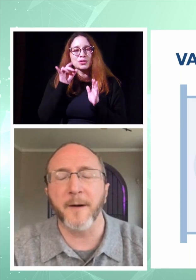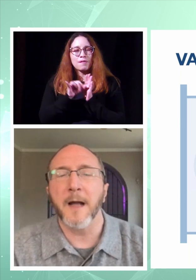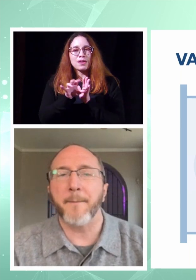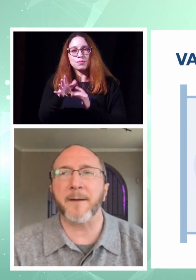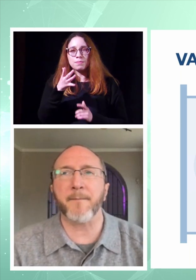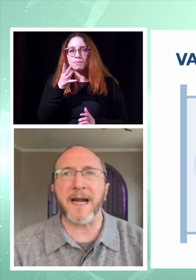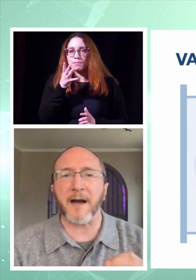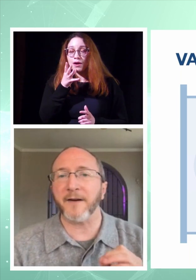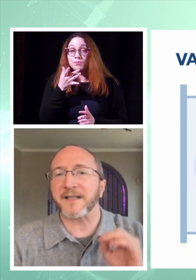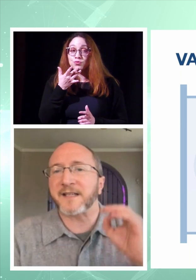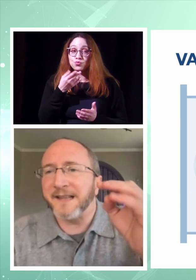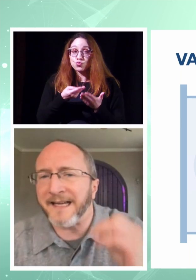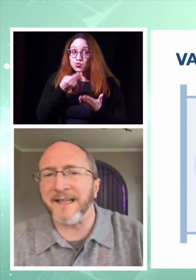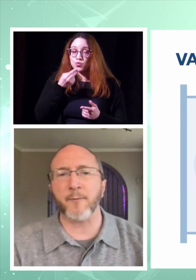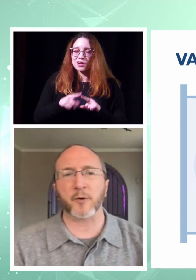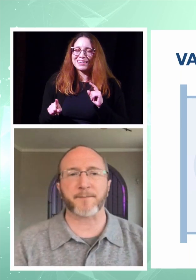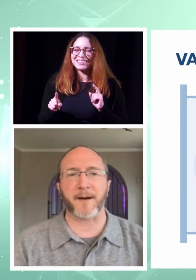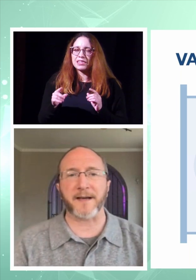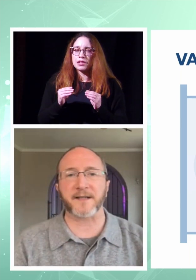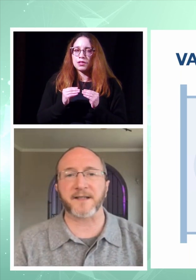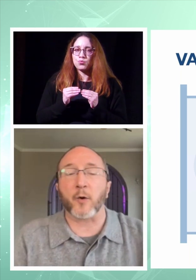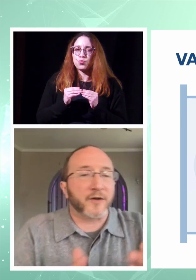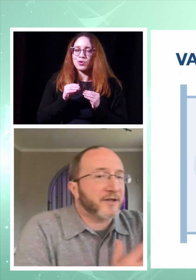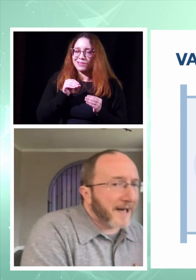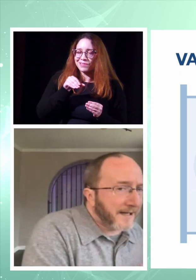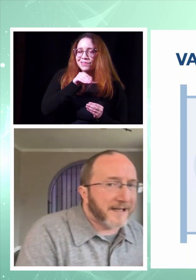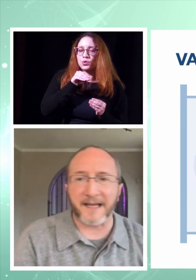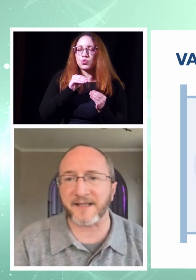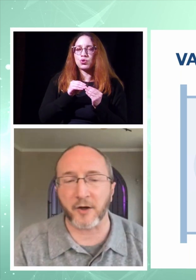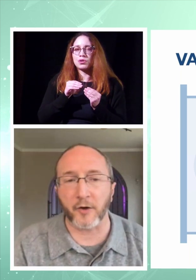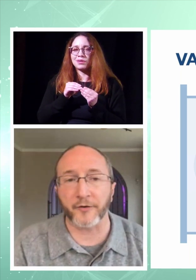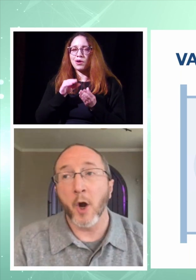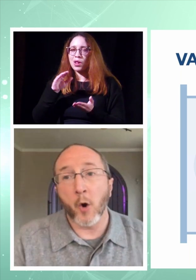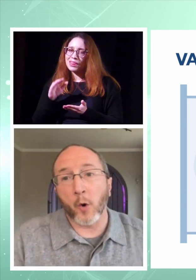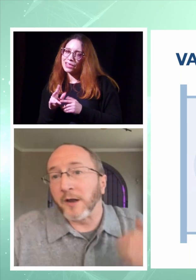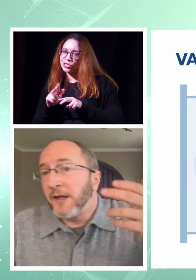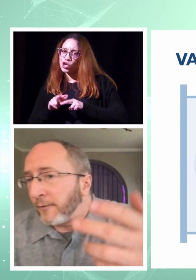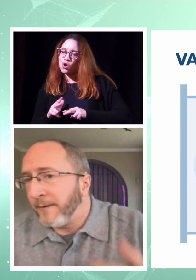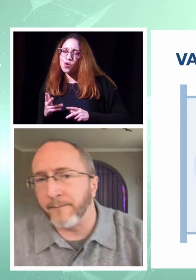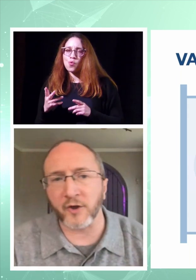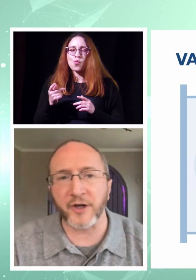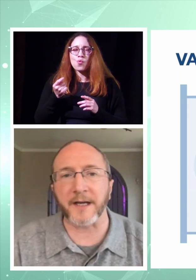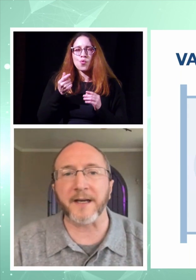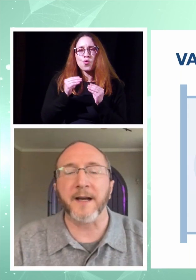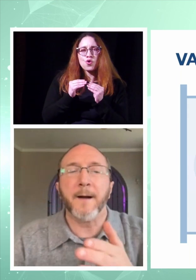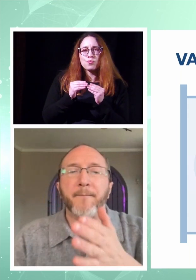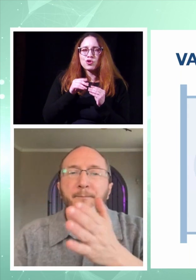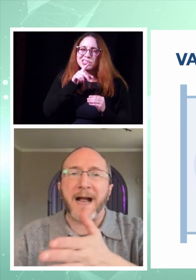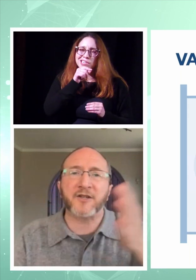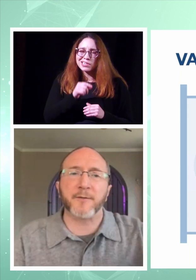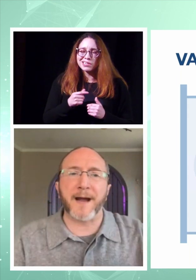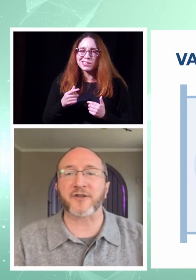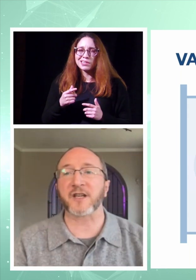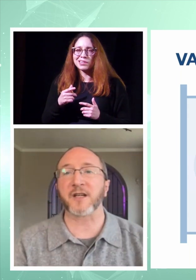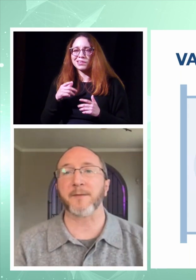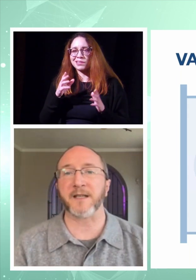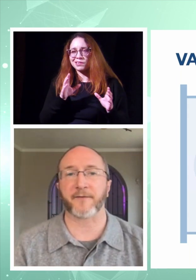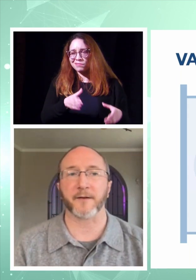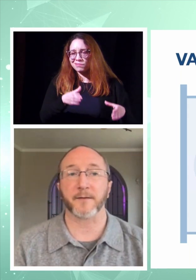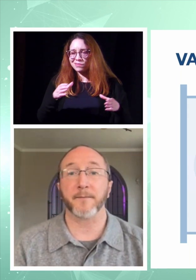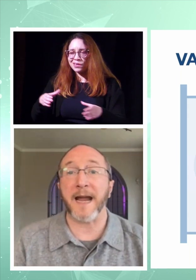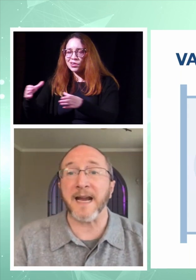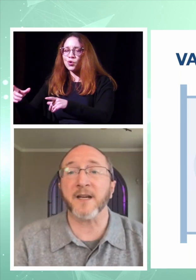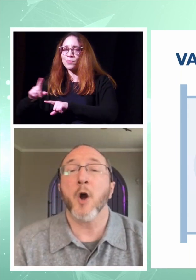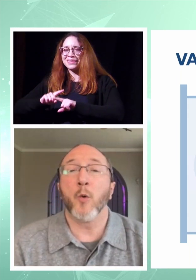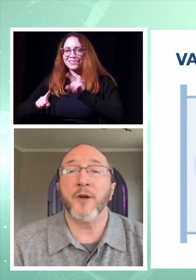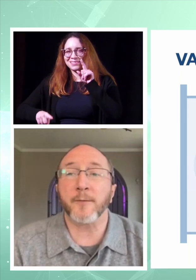mom's soup, but it might have slightly more spices or slightly less salt or a little bit more chicken. Batch to batch, it's going to be